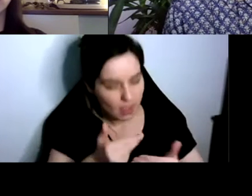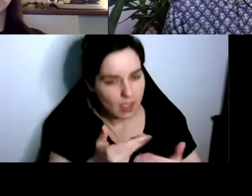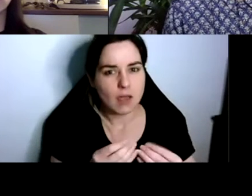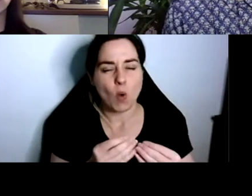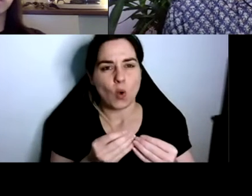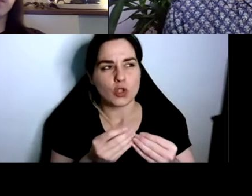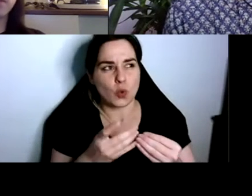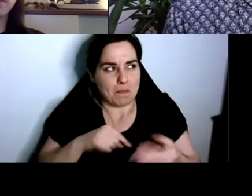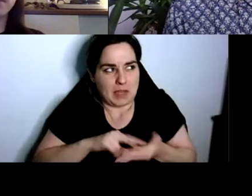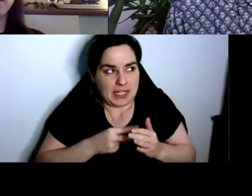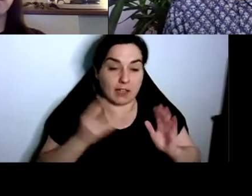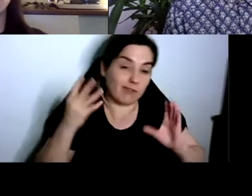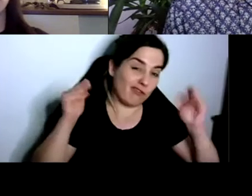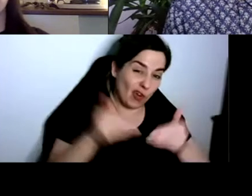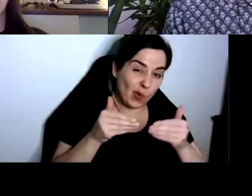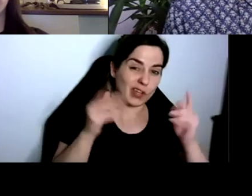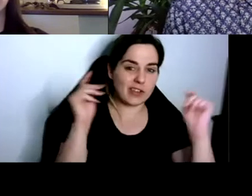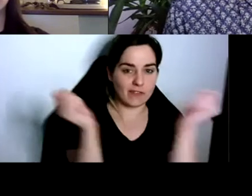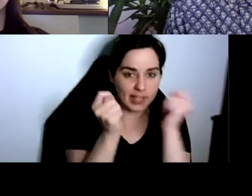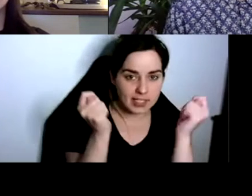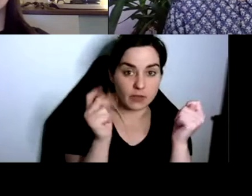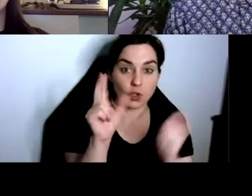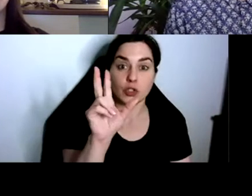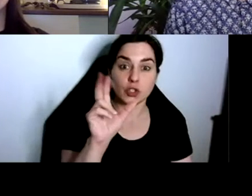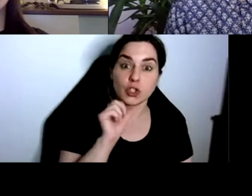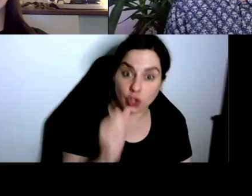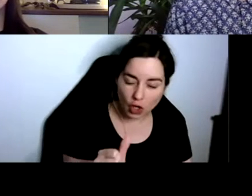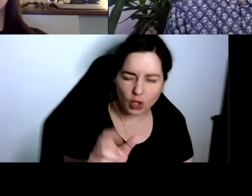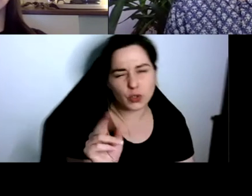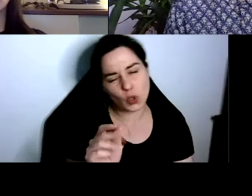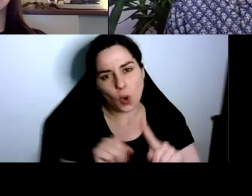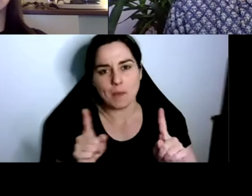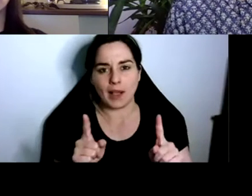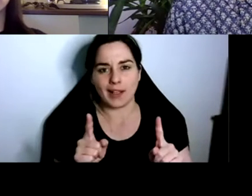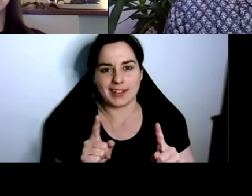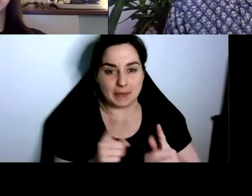work in itself has kind of shifted away from, I